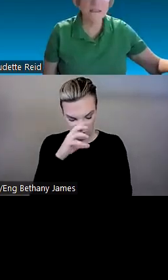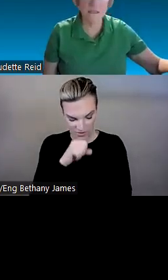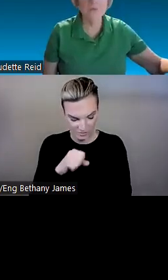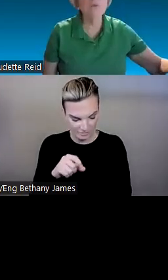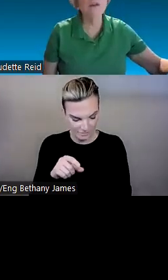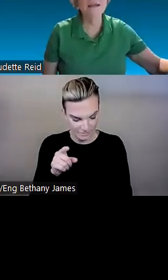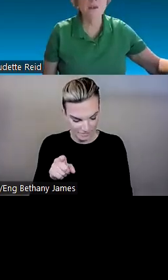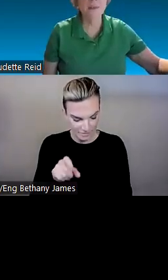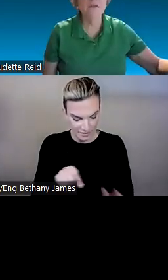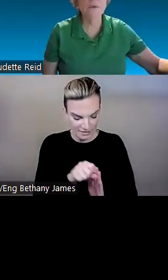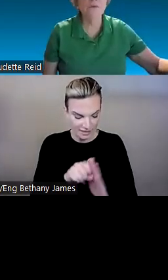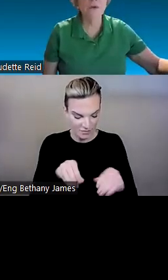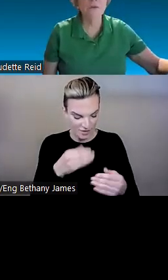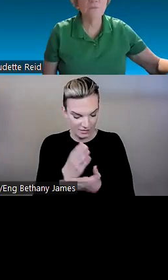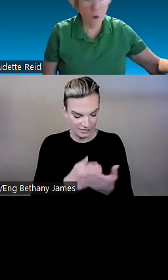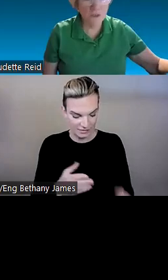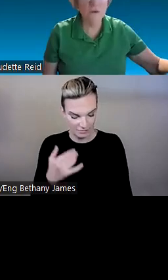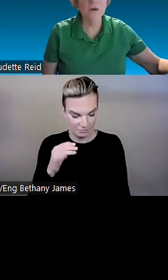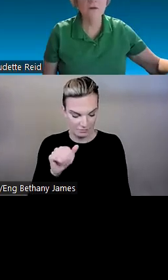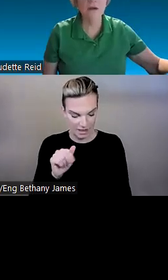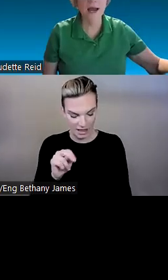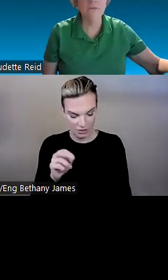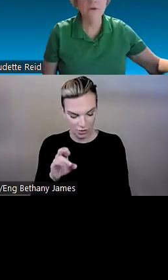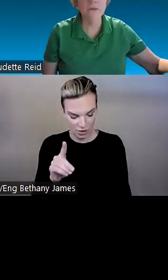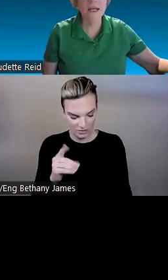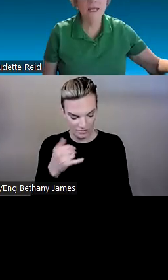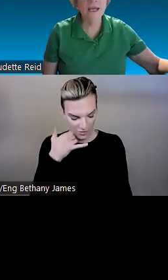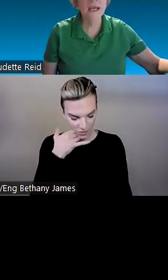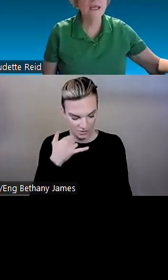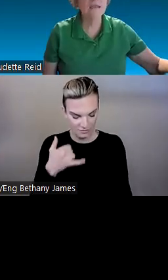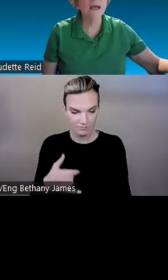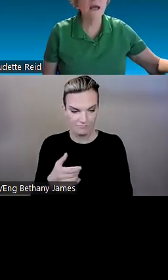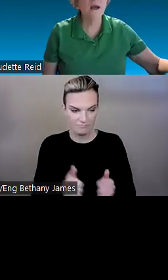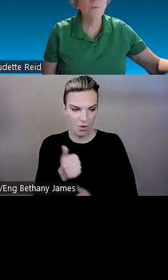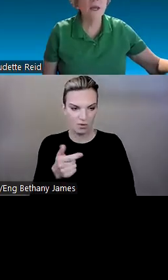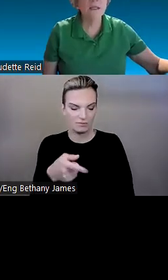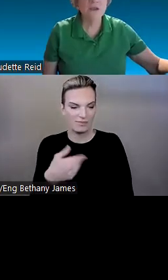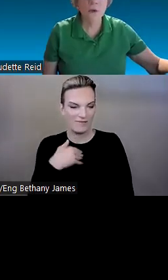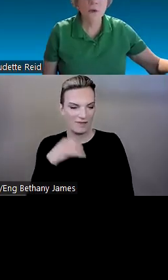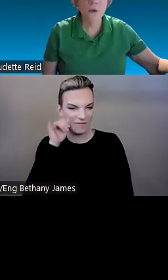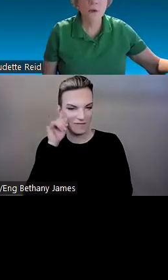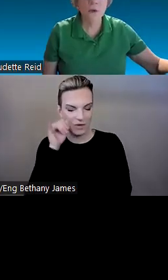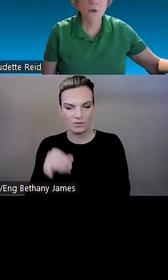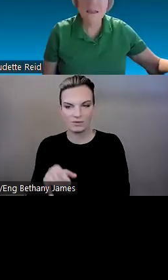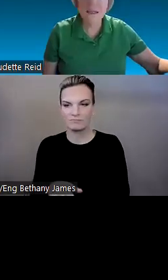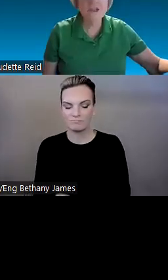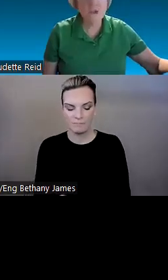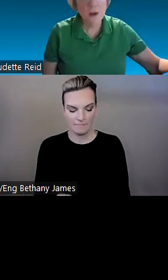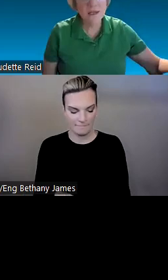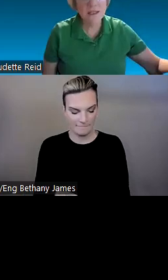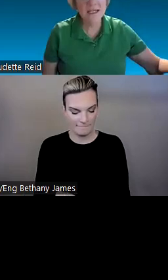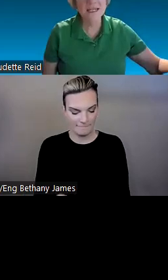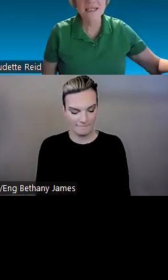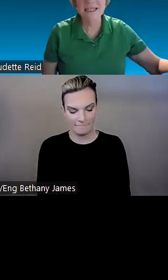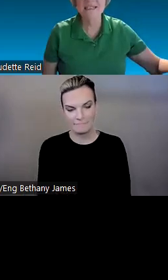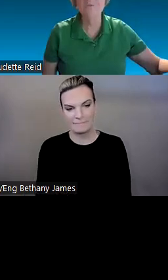state does provide some Android phones, most are iPhones. And so as you're looking at this, you